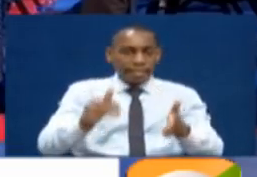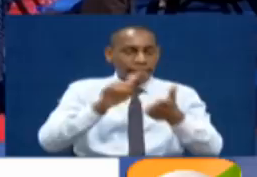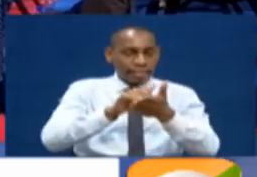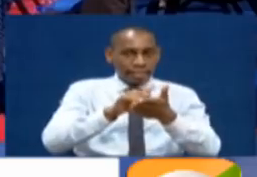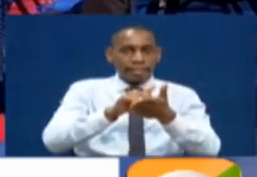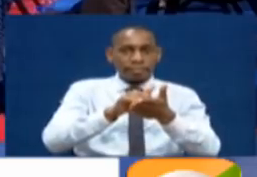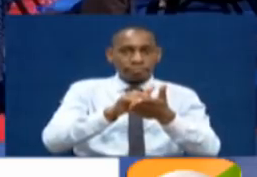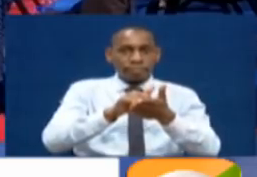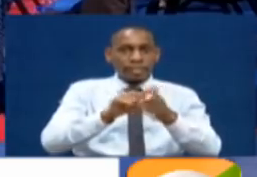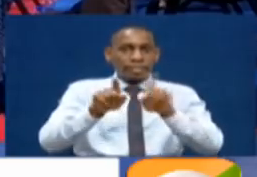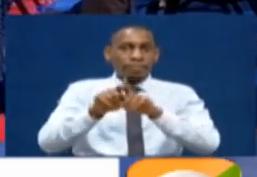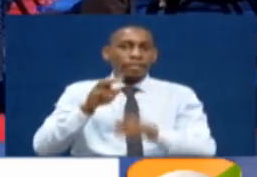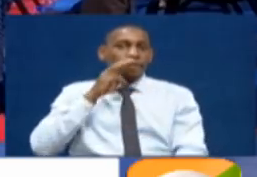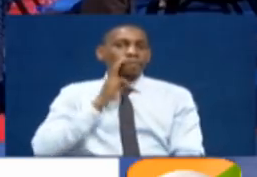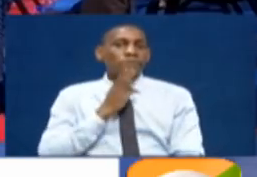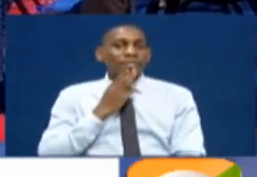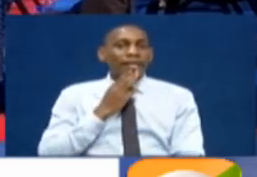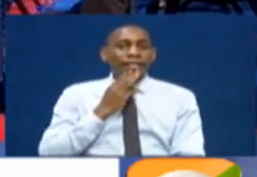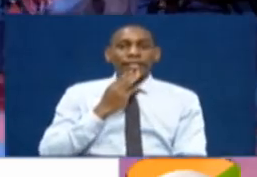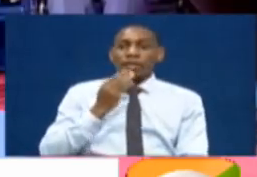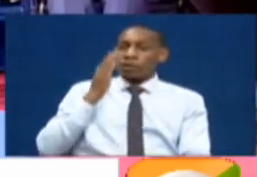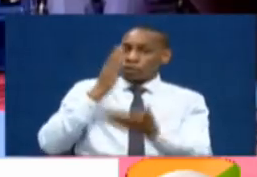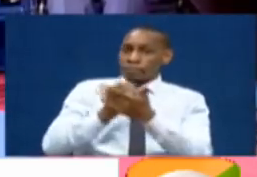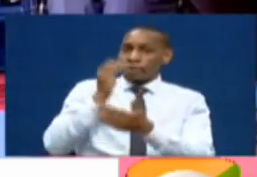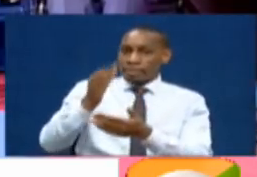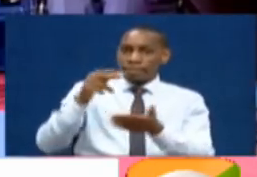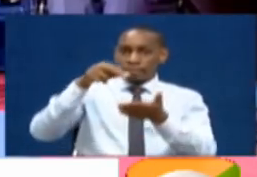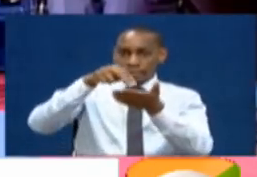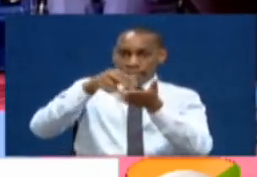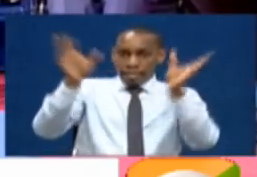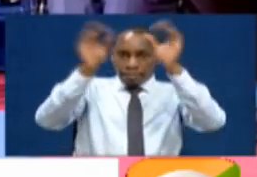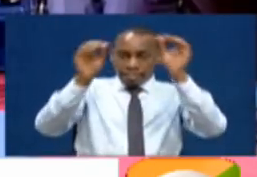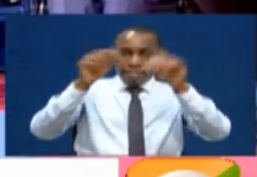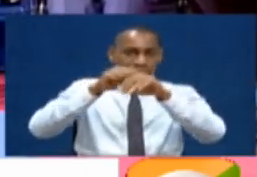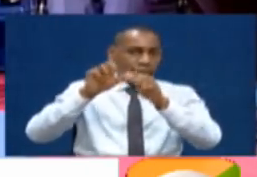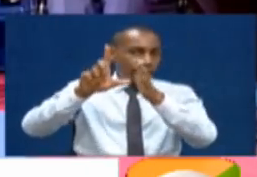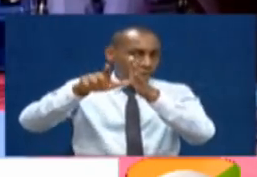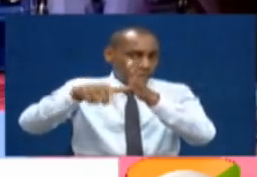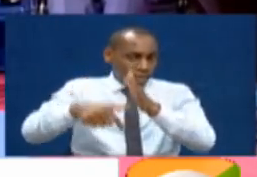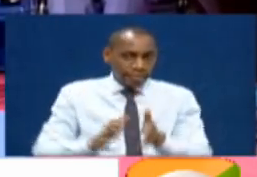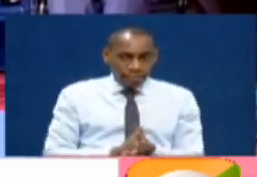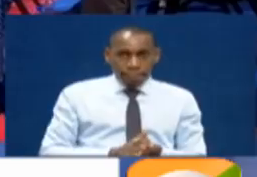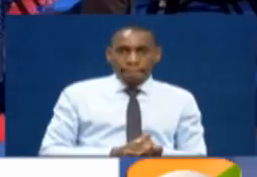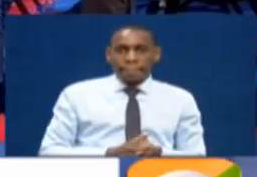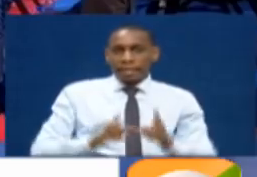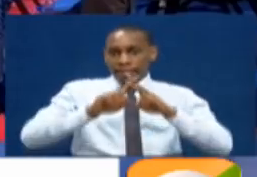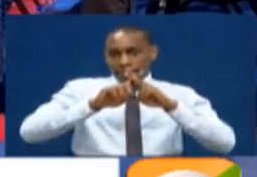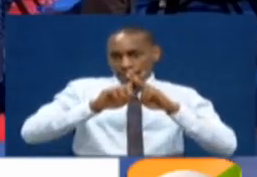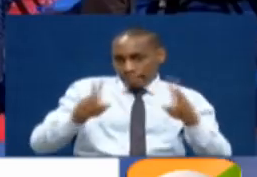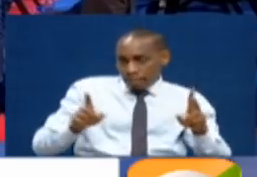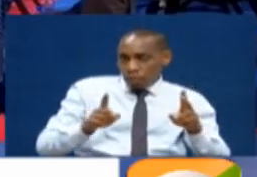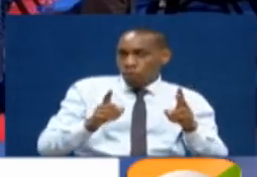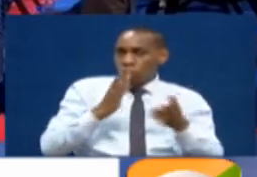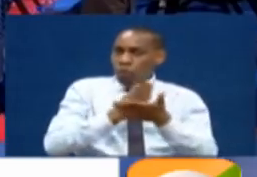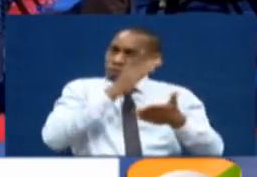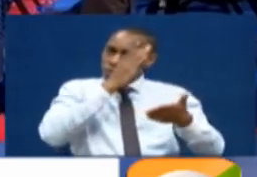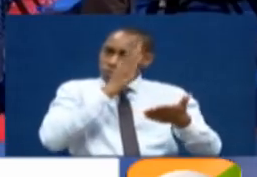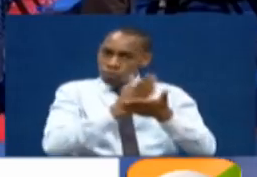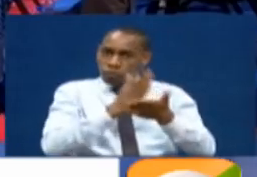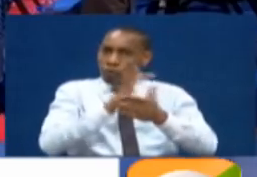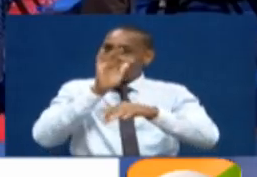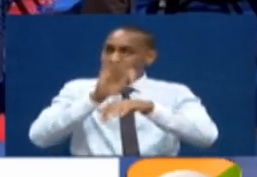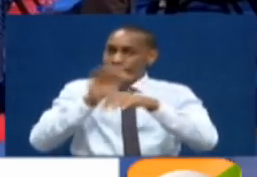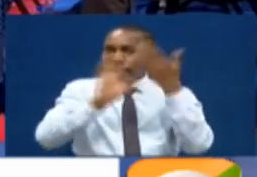there. And also, Musalia will tell us what is running for president, but that at a later time. All right. Let's start with what do you think is really ailing this country,